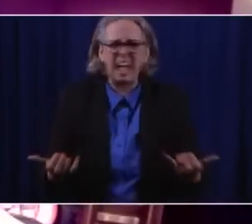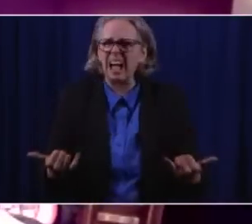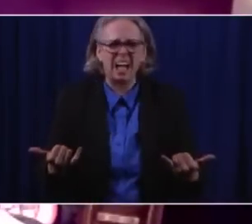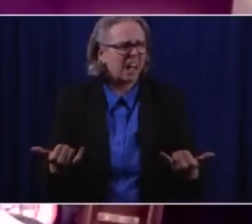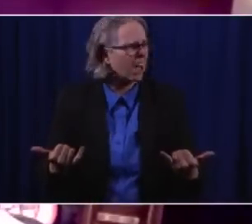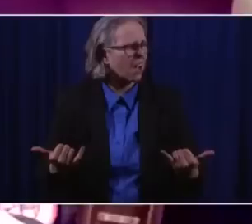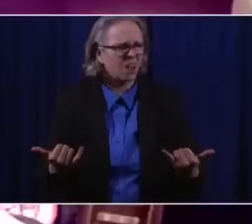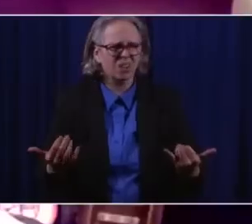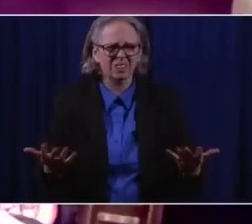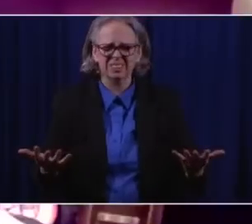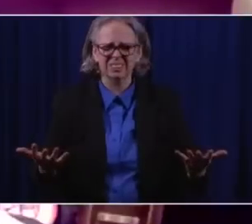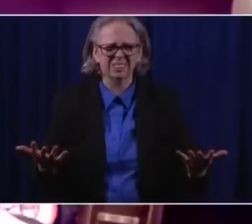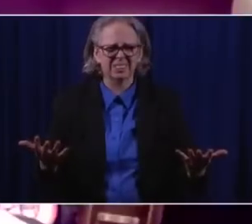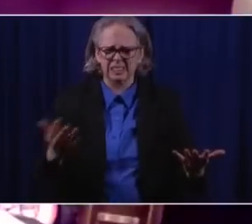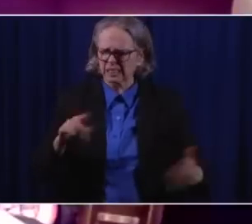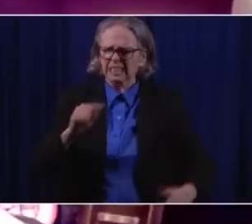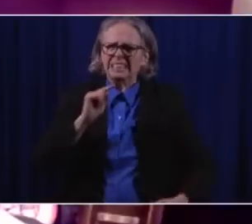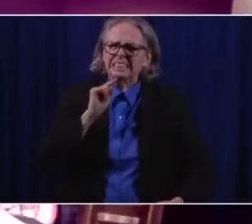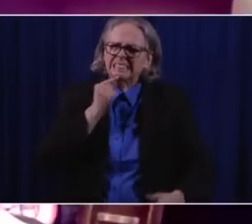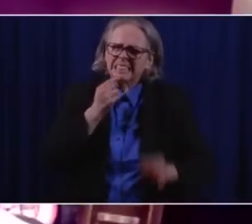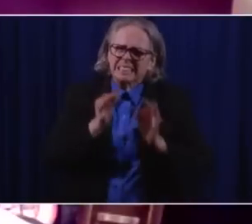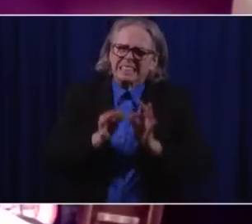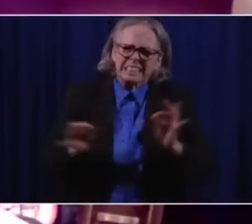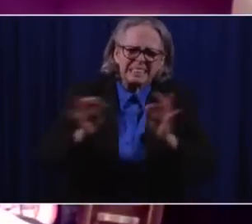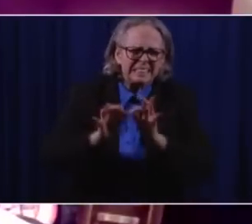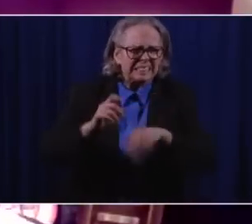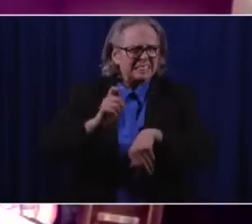every day in every one of our communities, high blood pressure,